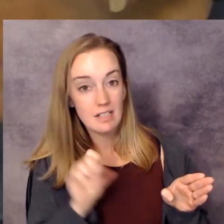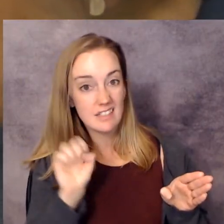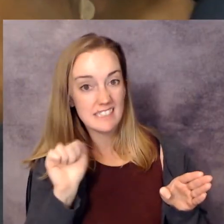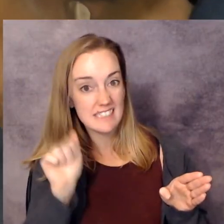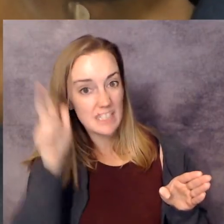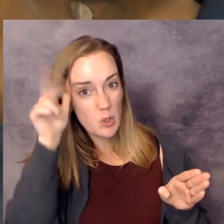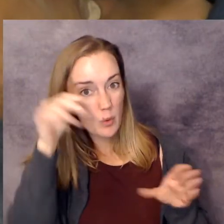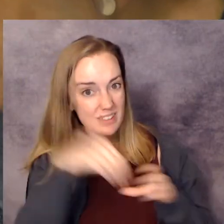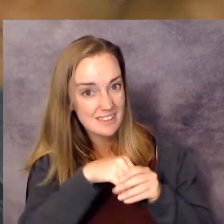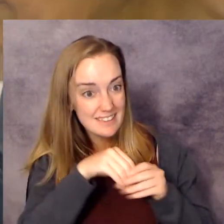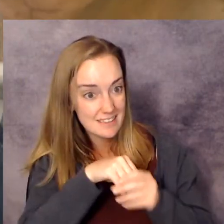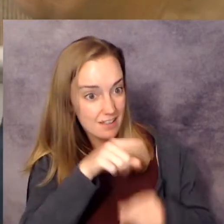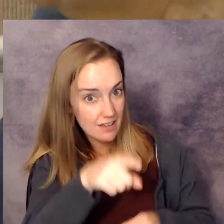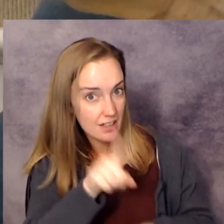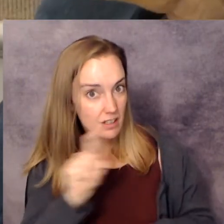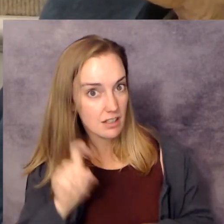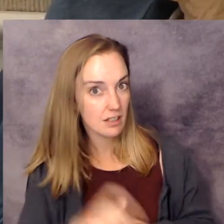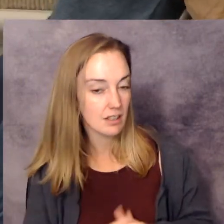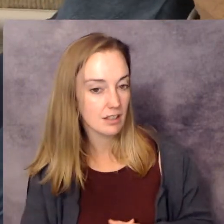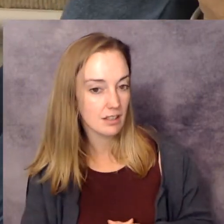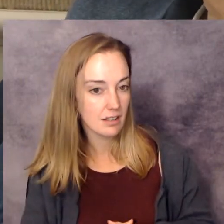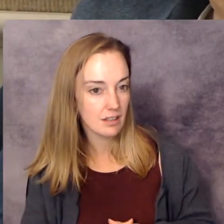seahorse inside there?